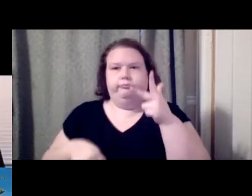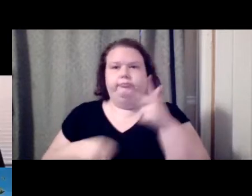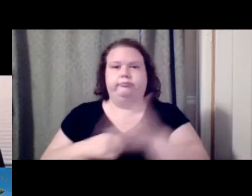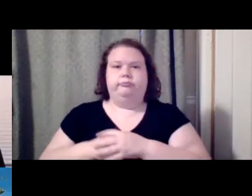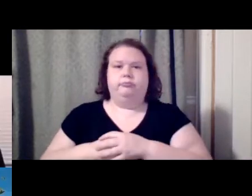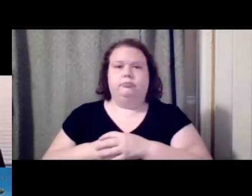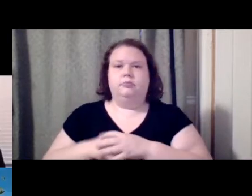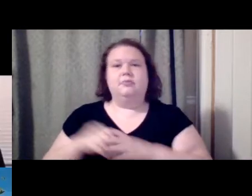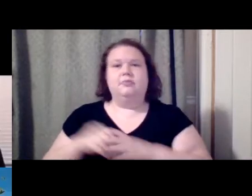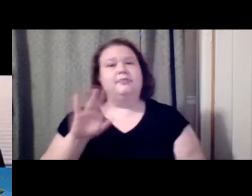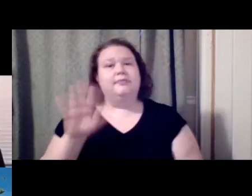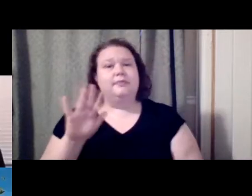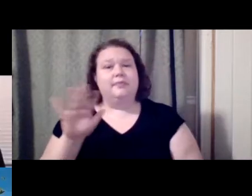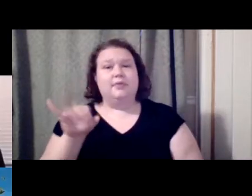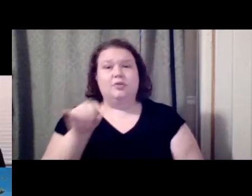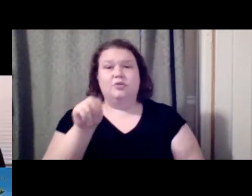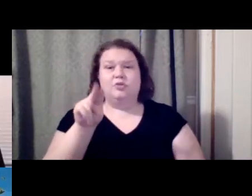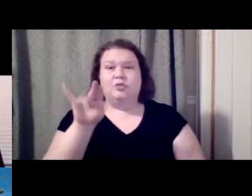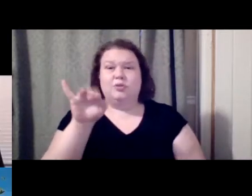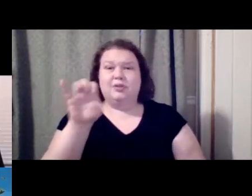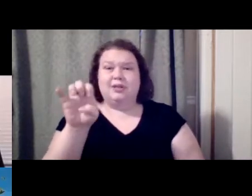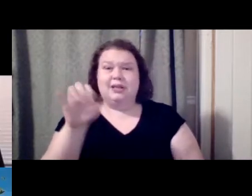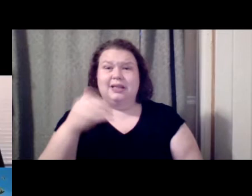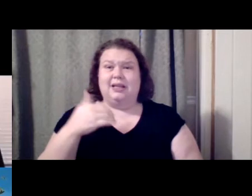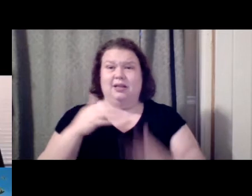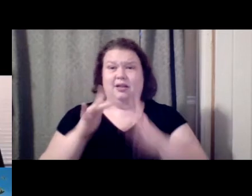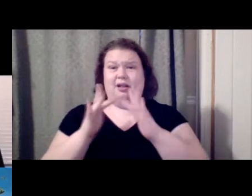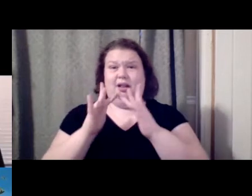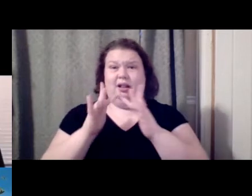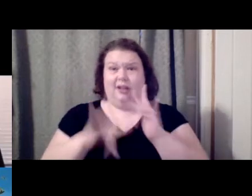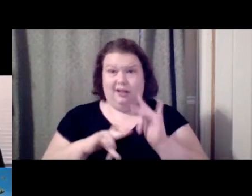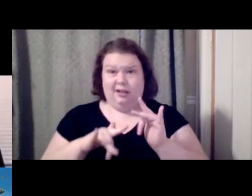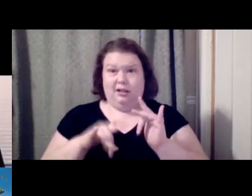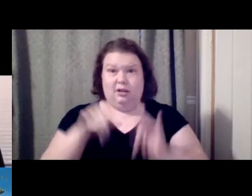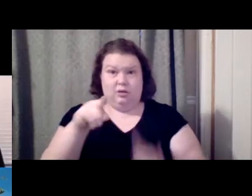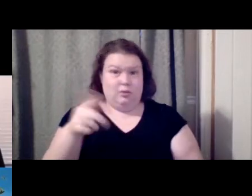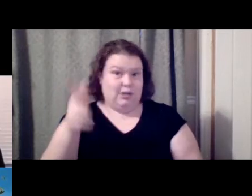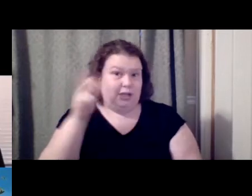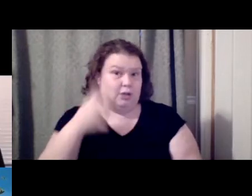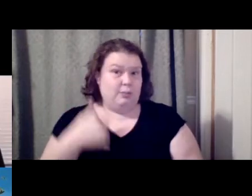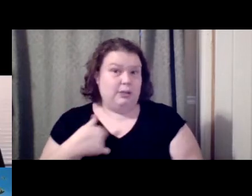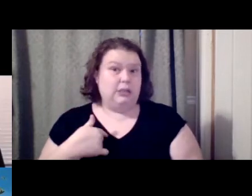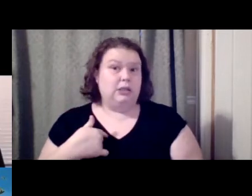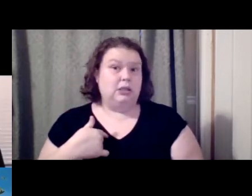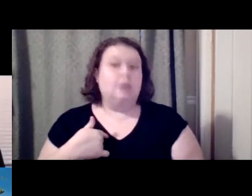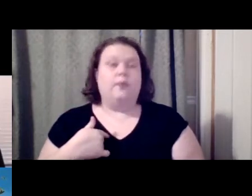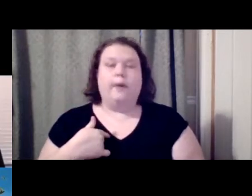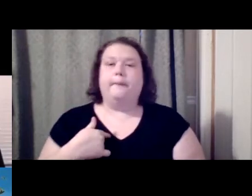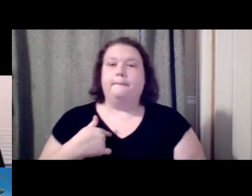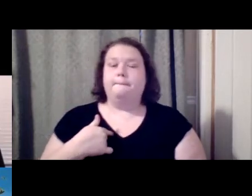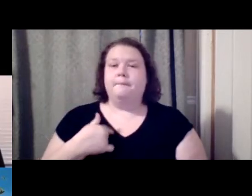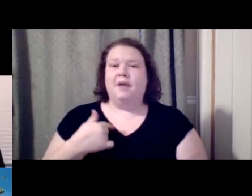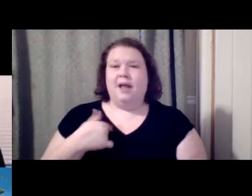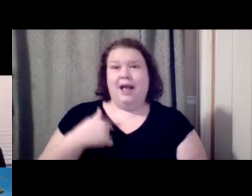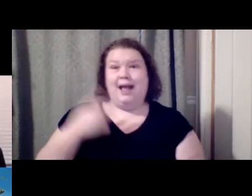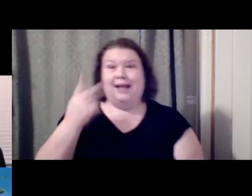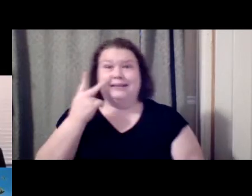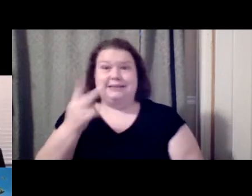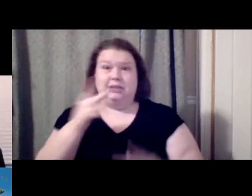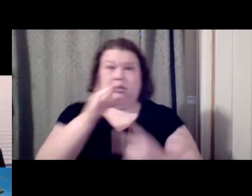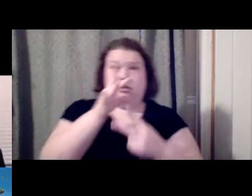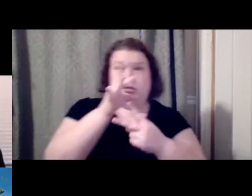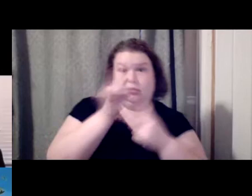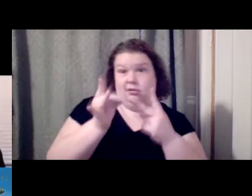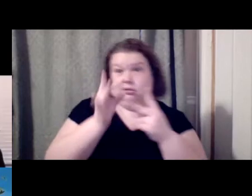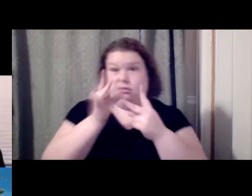This is Johnny. I'm having computer problems, but I guess you can hear me. I don't see it so much as an either or, but I do